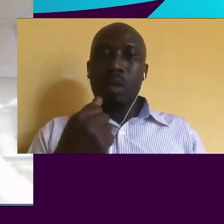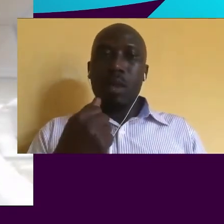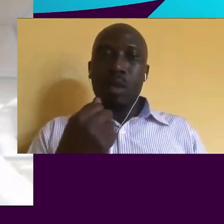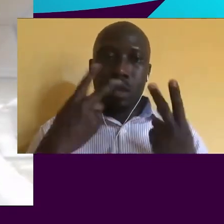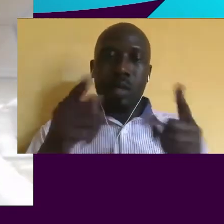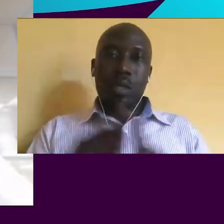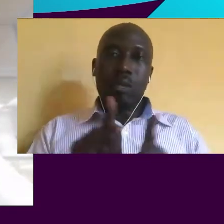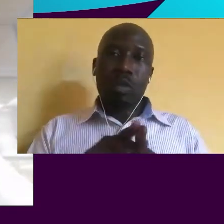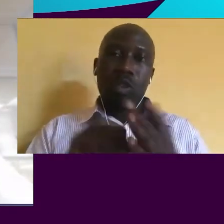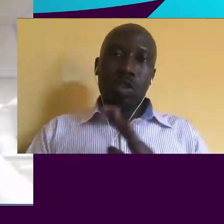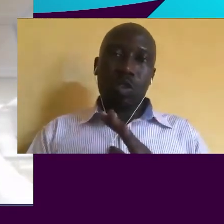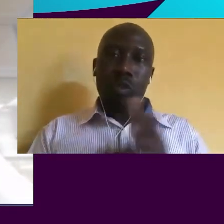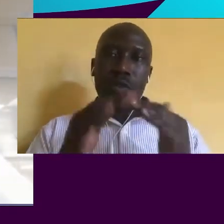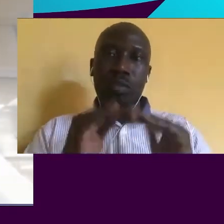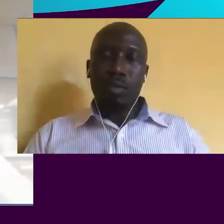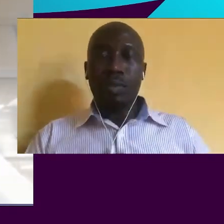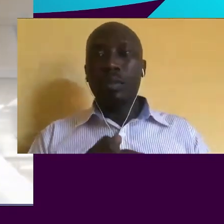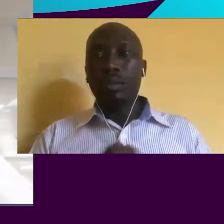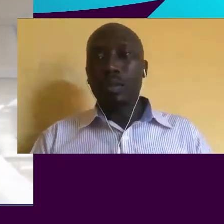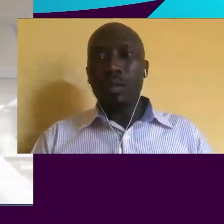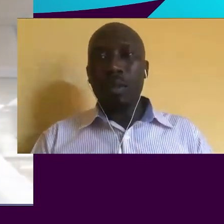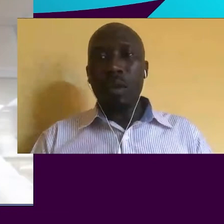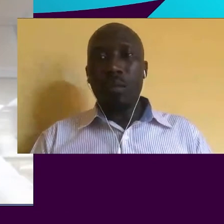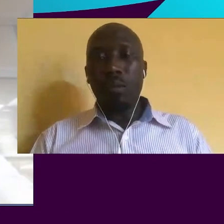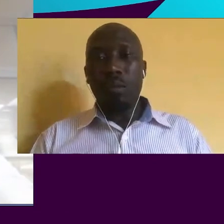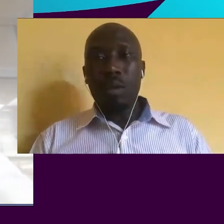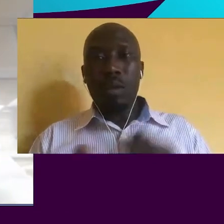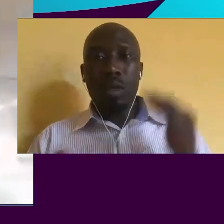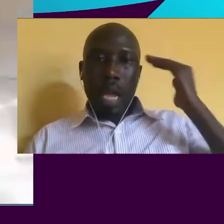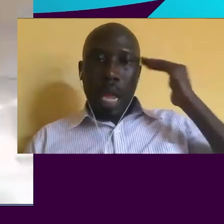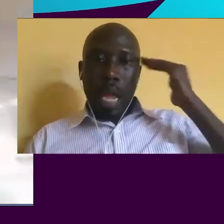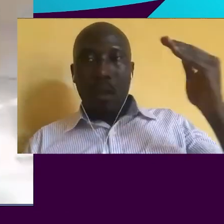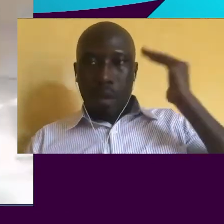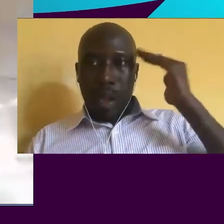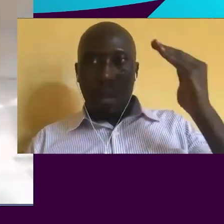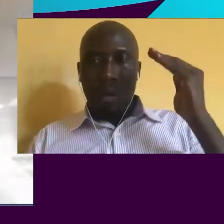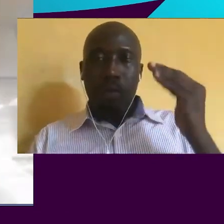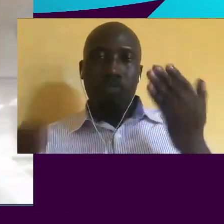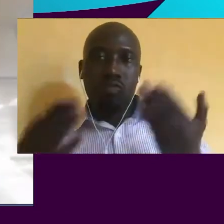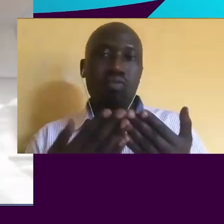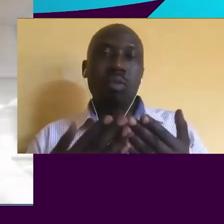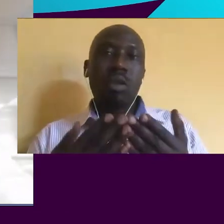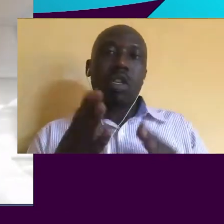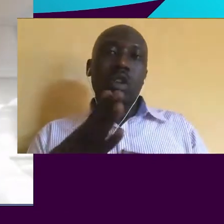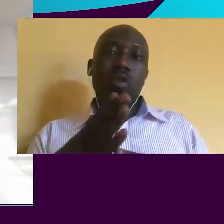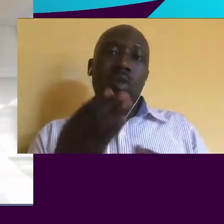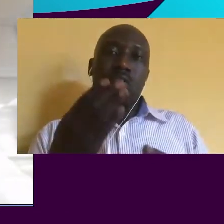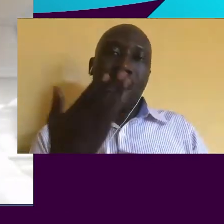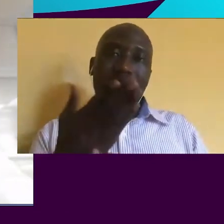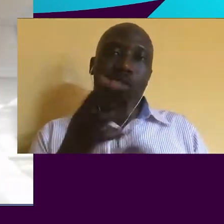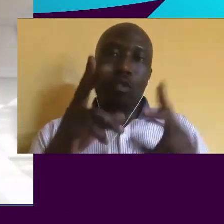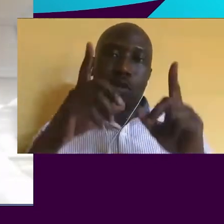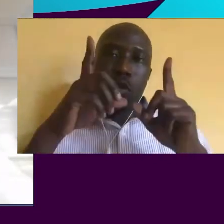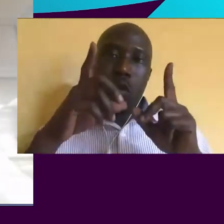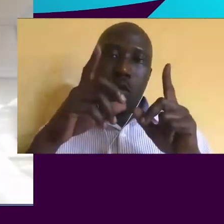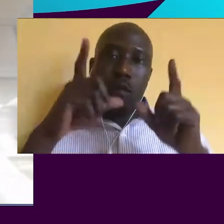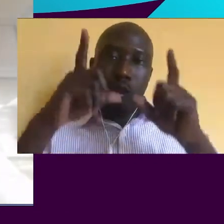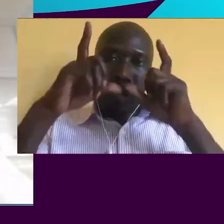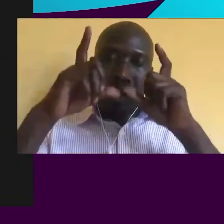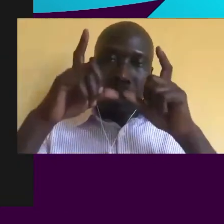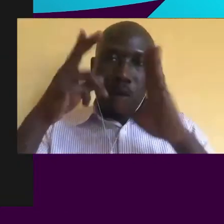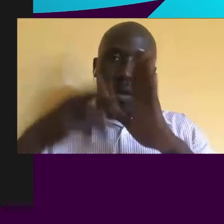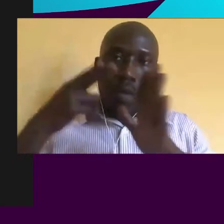Hello? You hear me? Yes, Humphrey. Switch on your camera, please, and tell us what you're